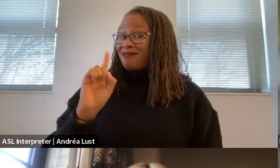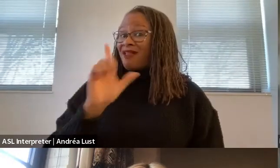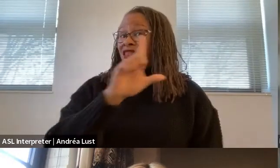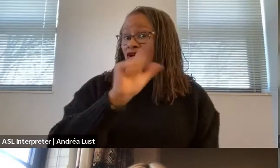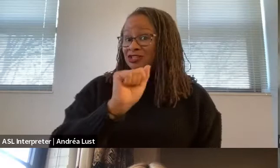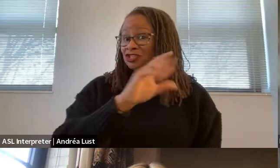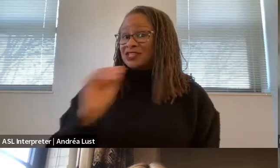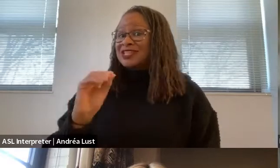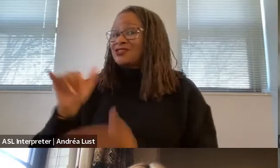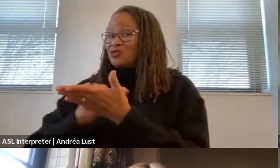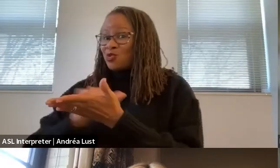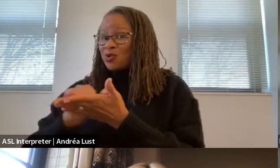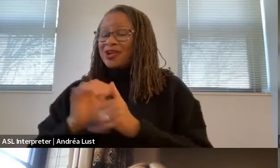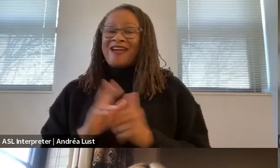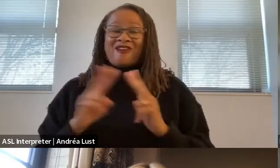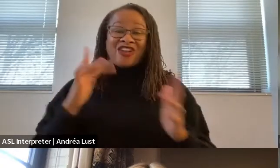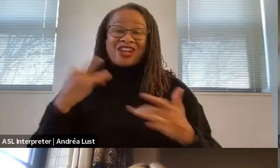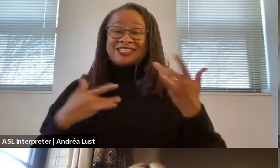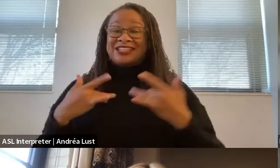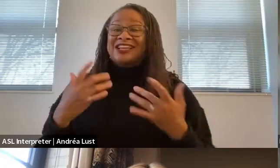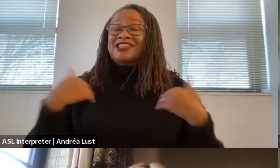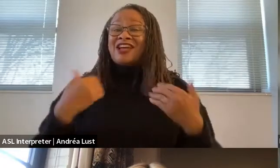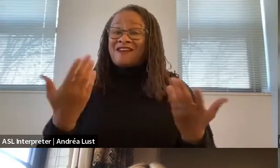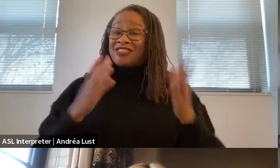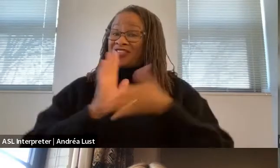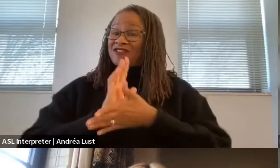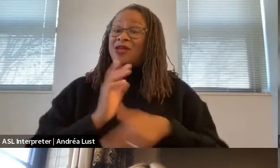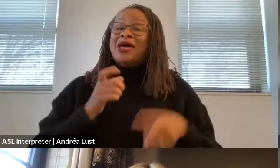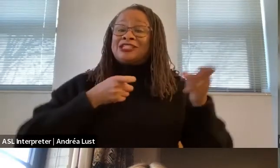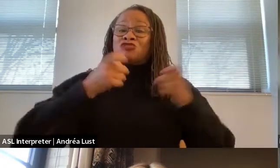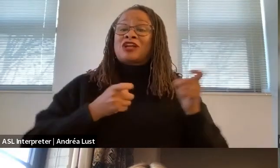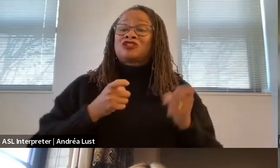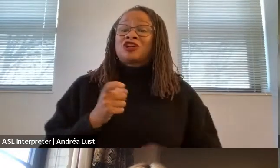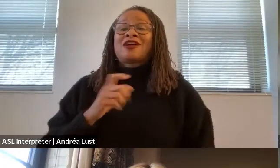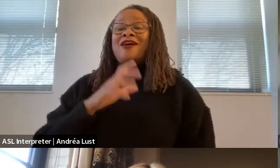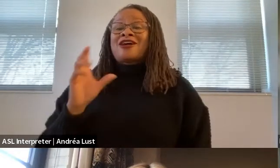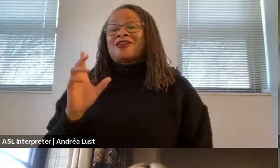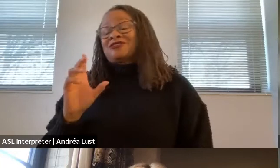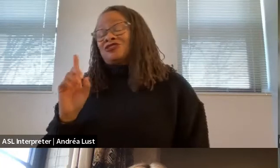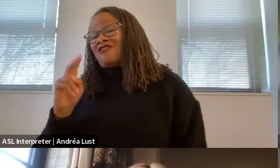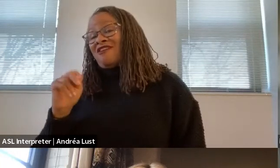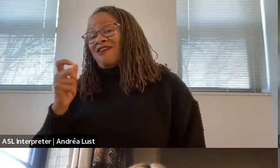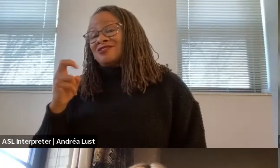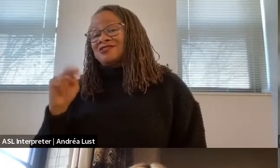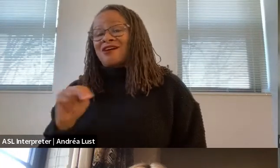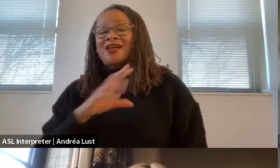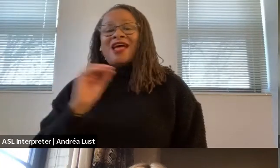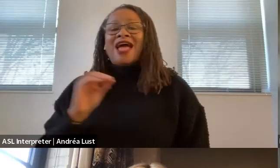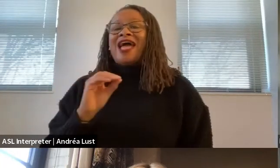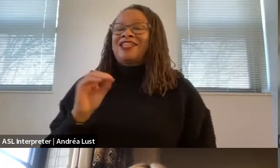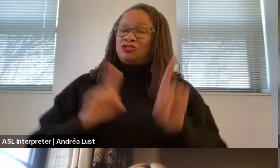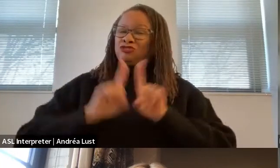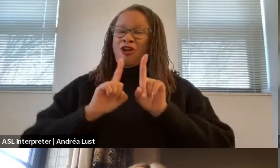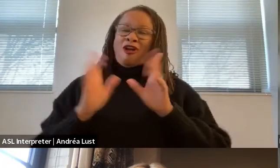super excited to have the film's director, Eva Husson, and the star, Odessa Young, with us today. So